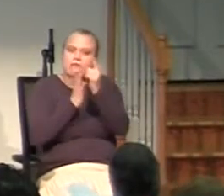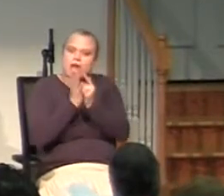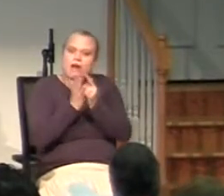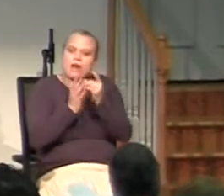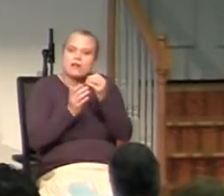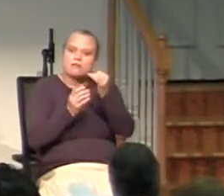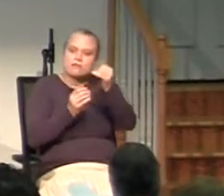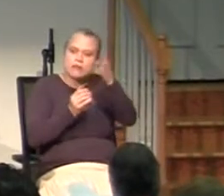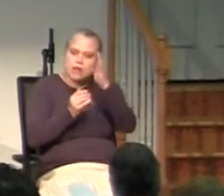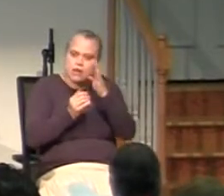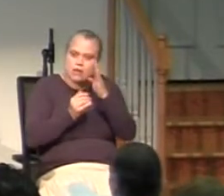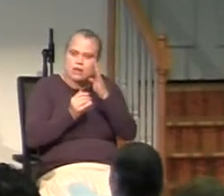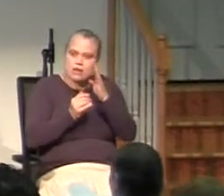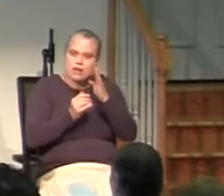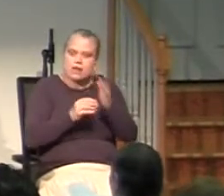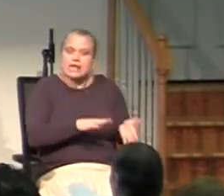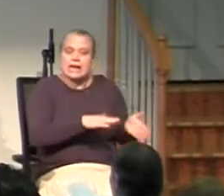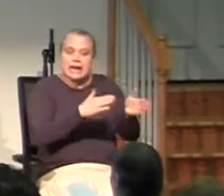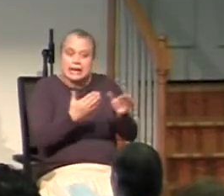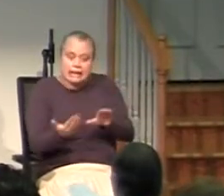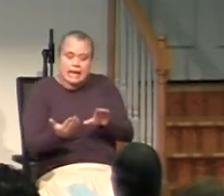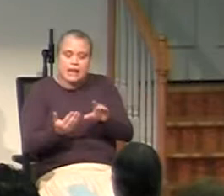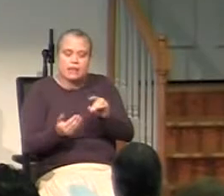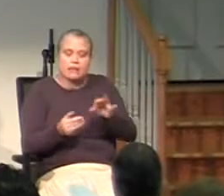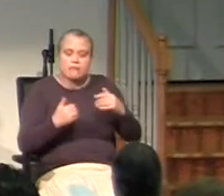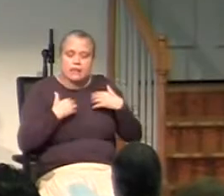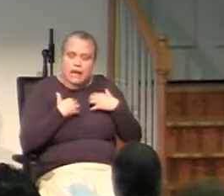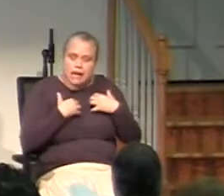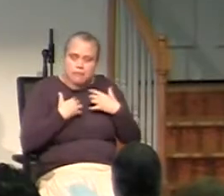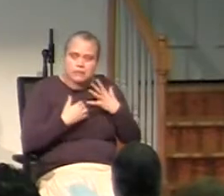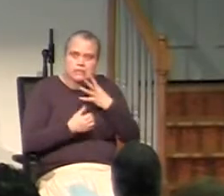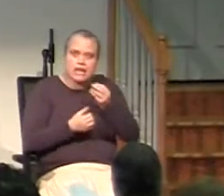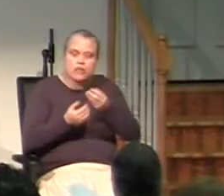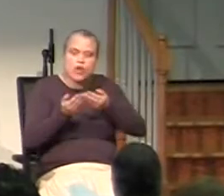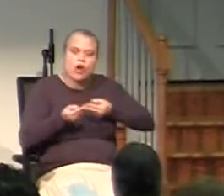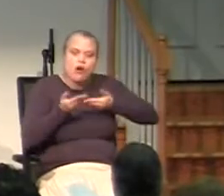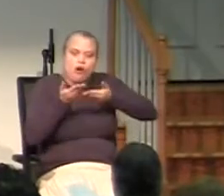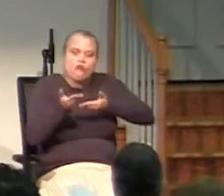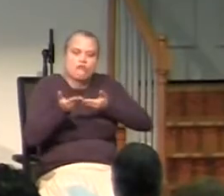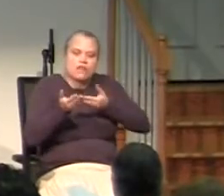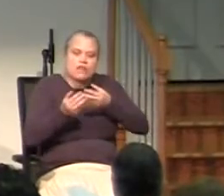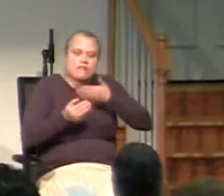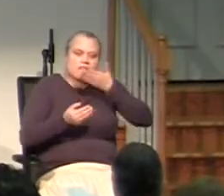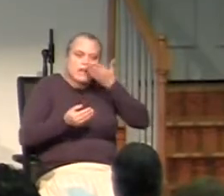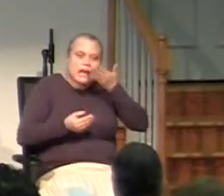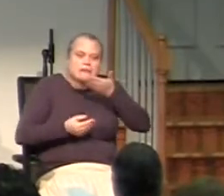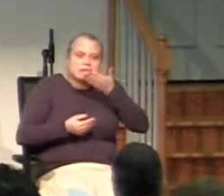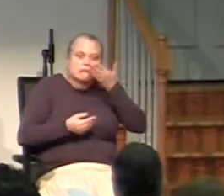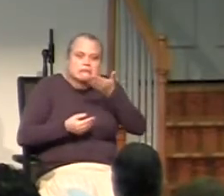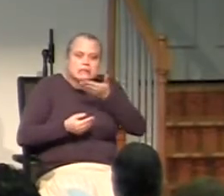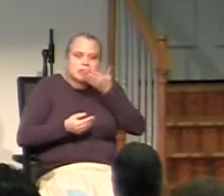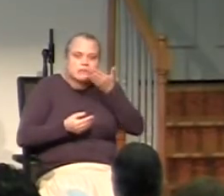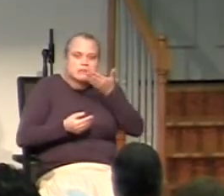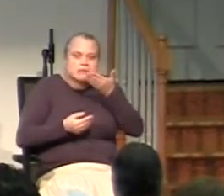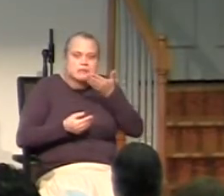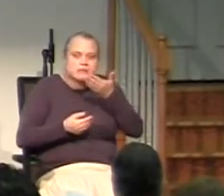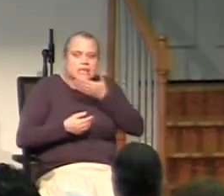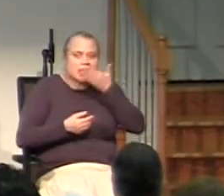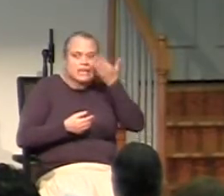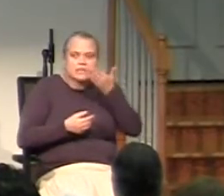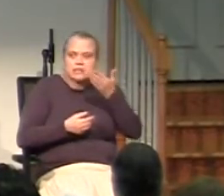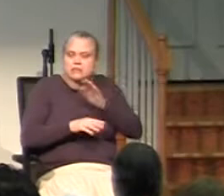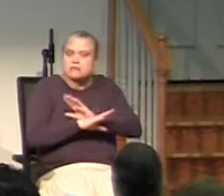of the animal, which represented the crucifixion of Christ, and you have the offering of incense. The incense does not mean